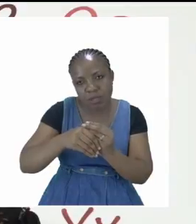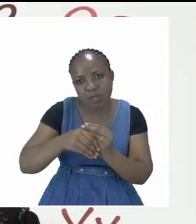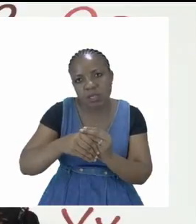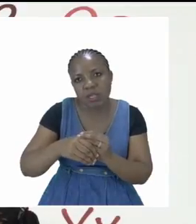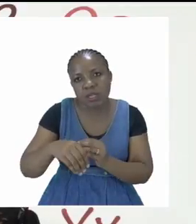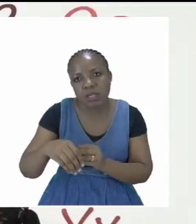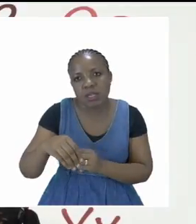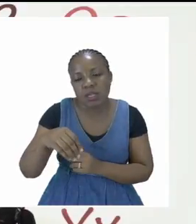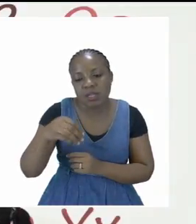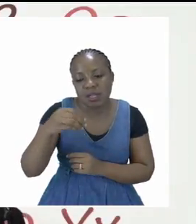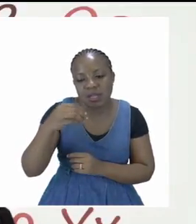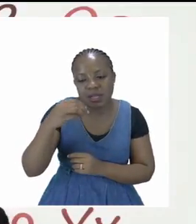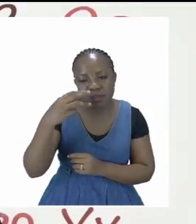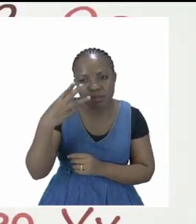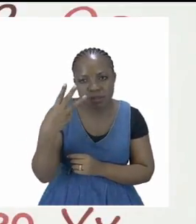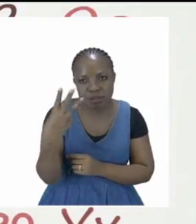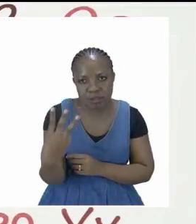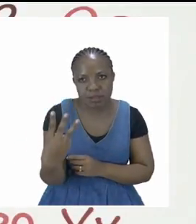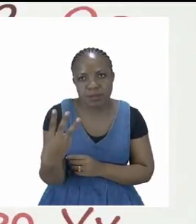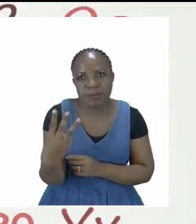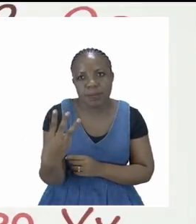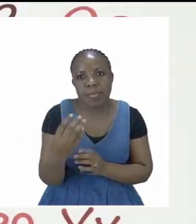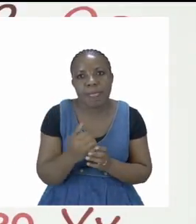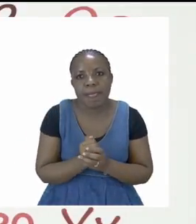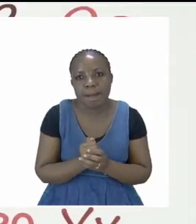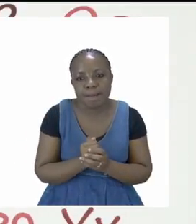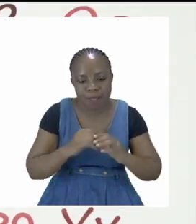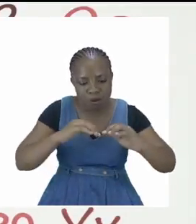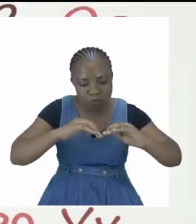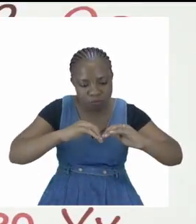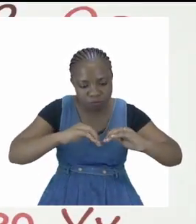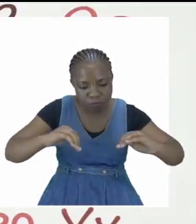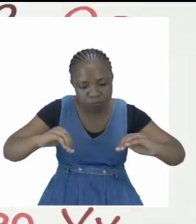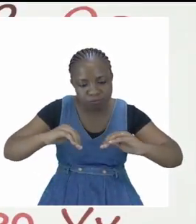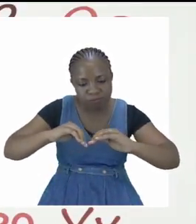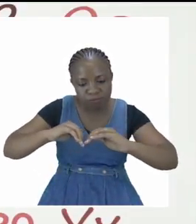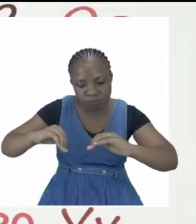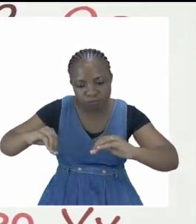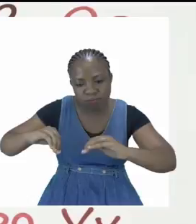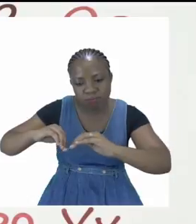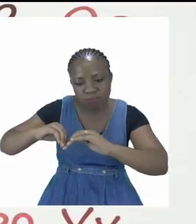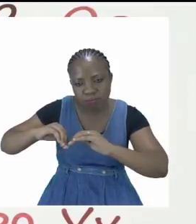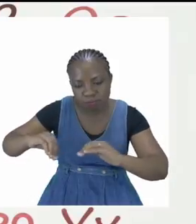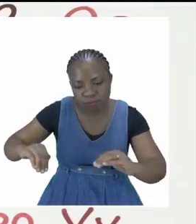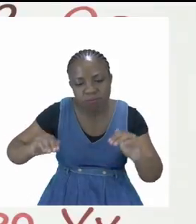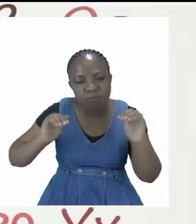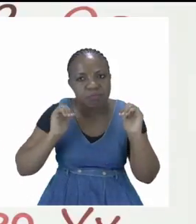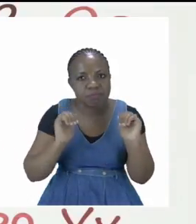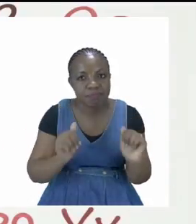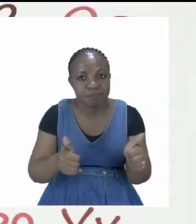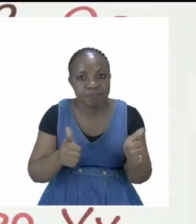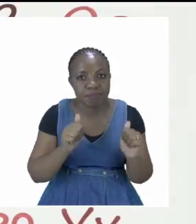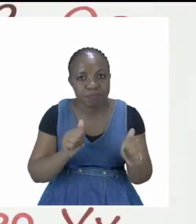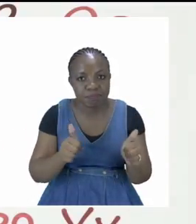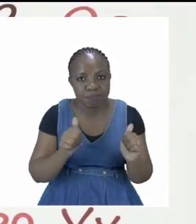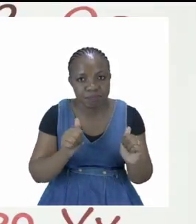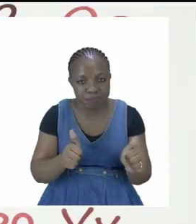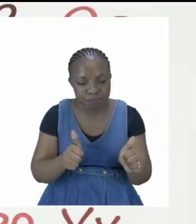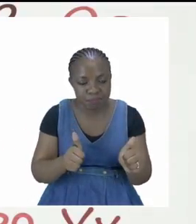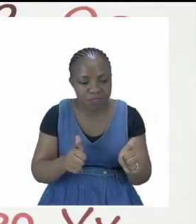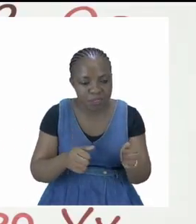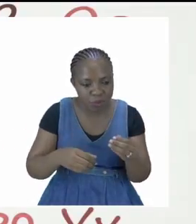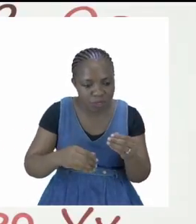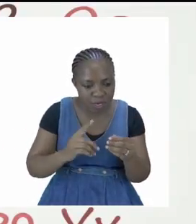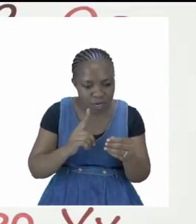3. So we have broken them away so that we can add them using